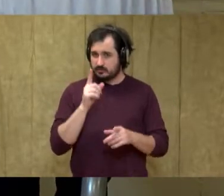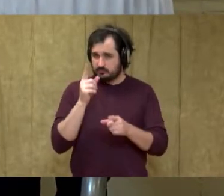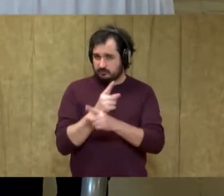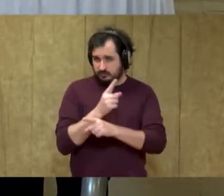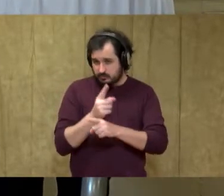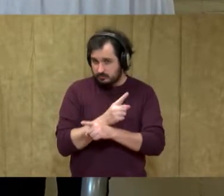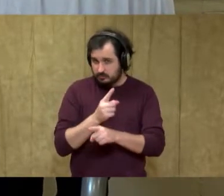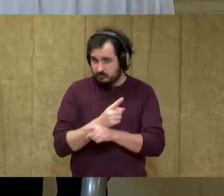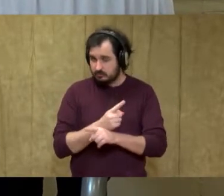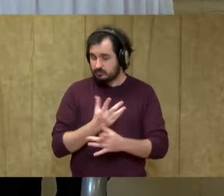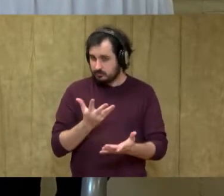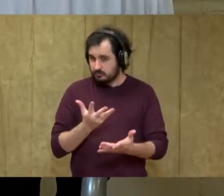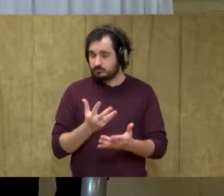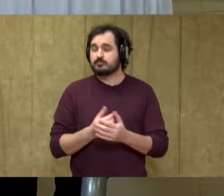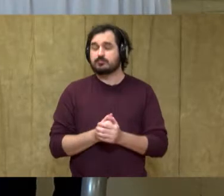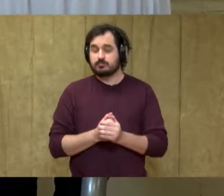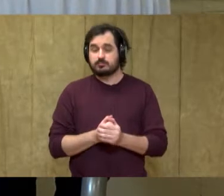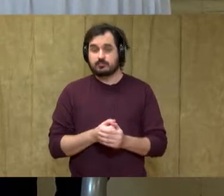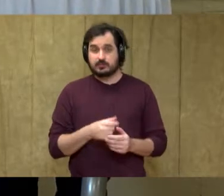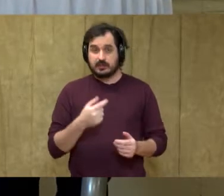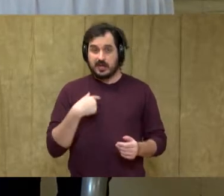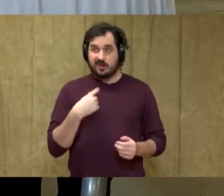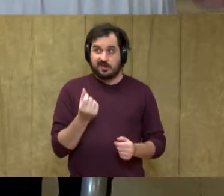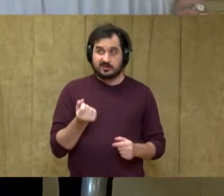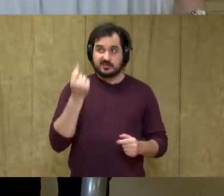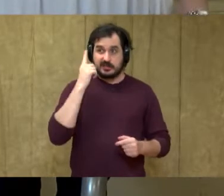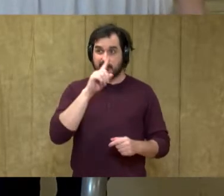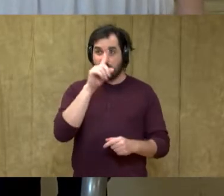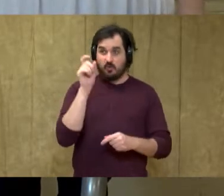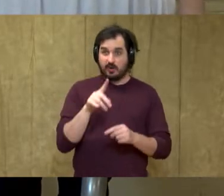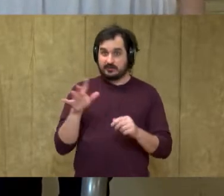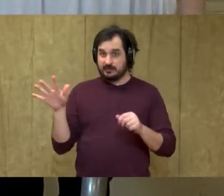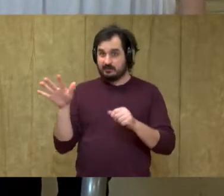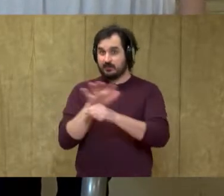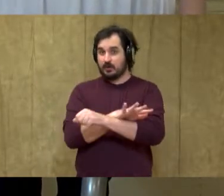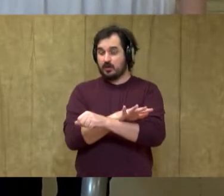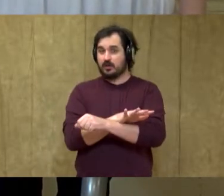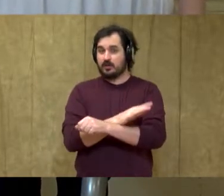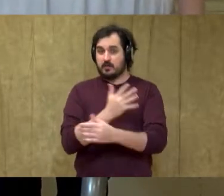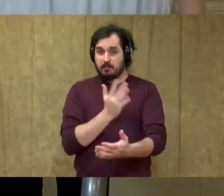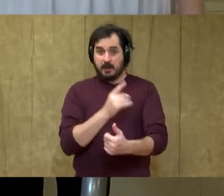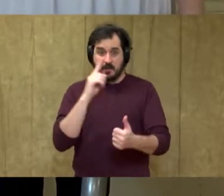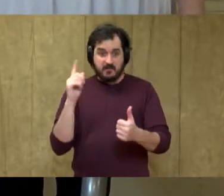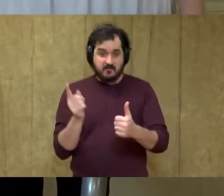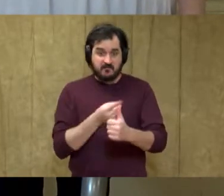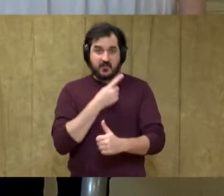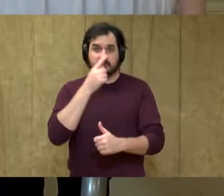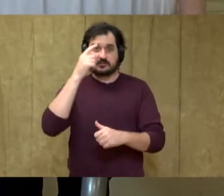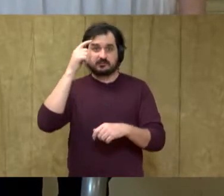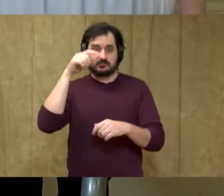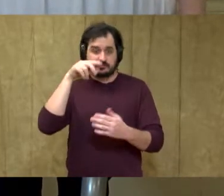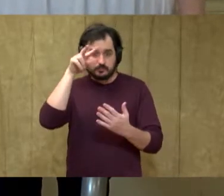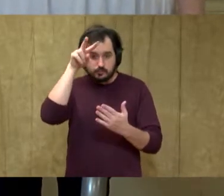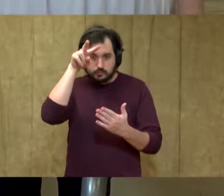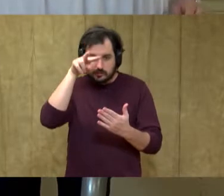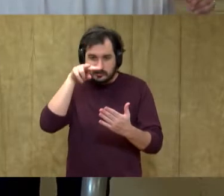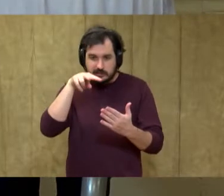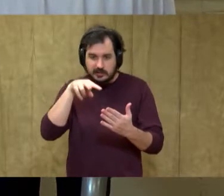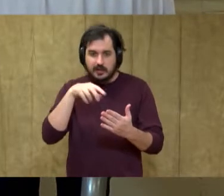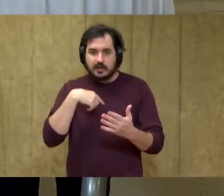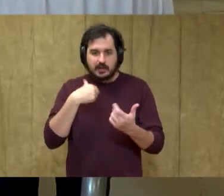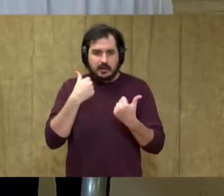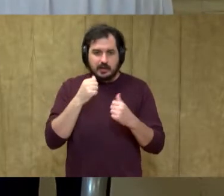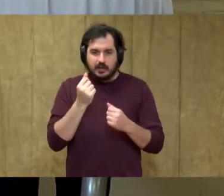weeks, do I even understand the question? The first time you read it, you're just really reading it to understand if